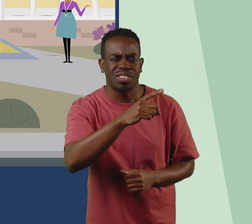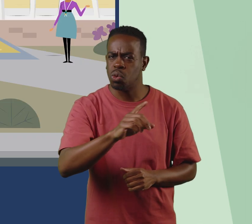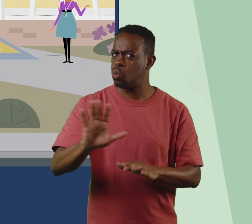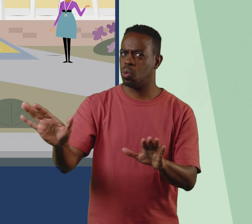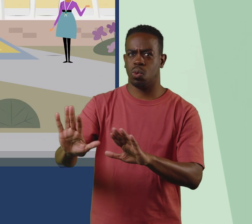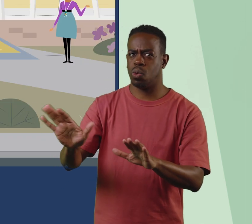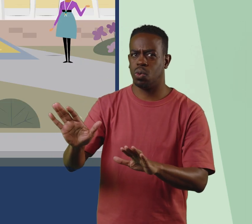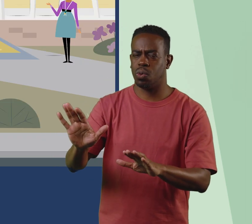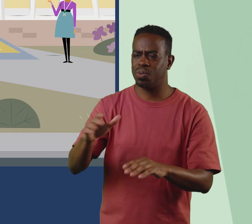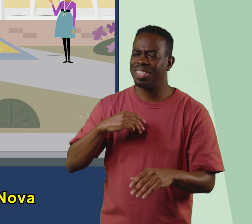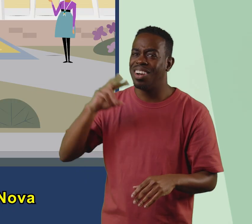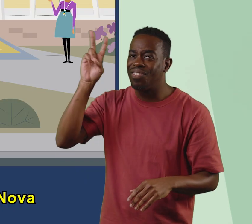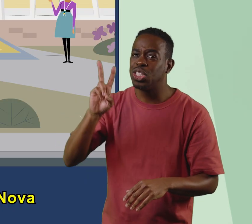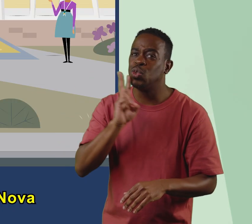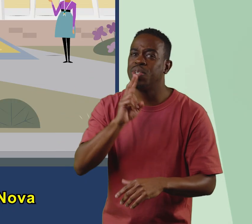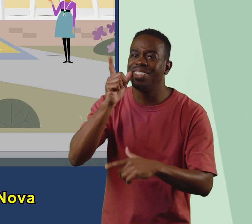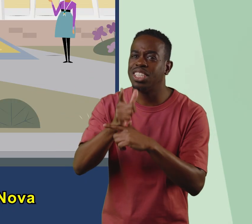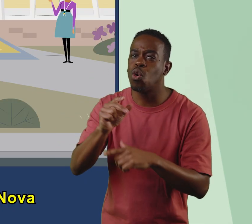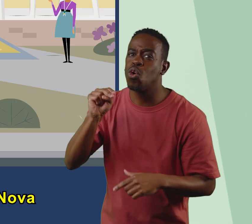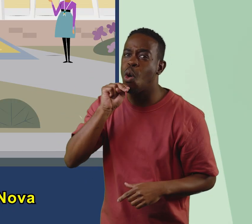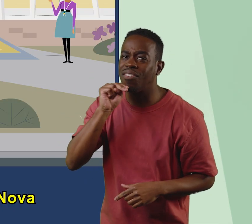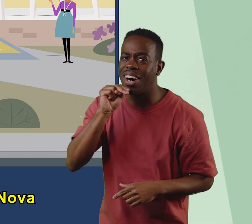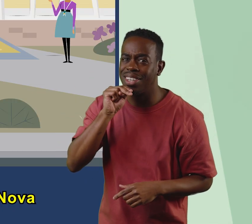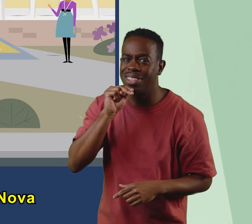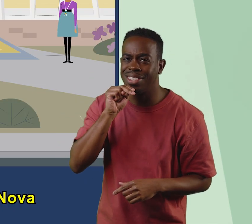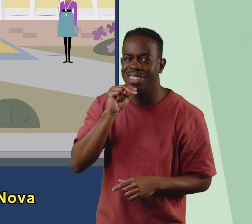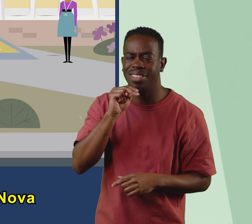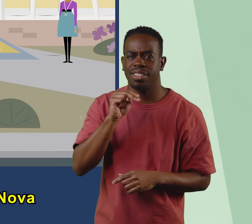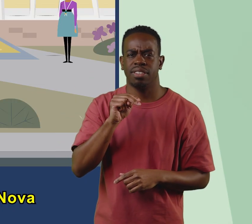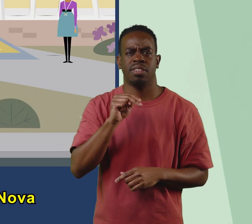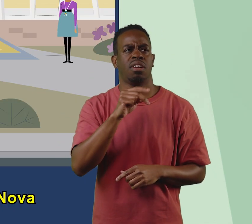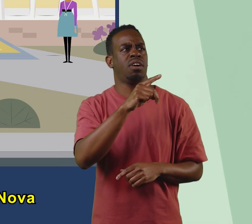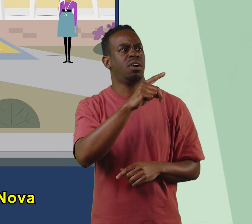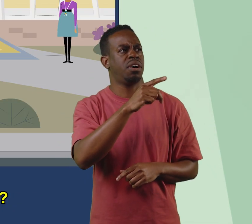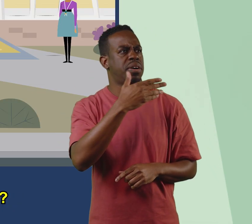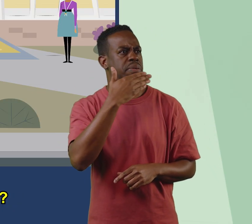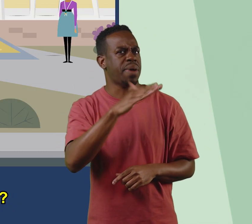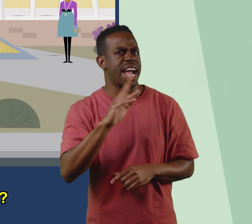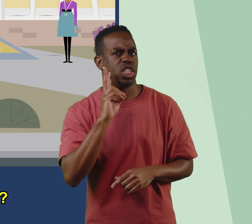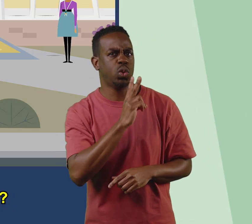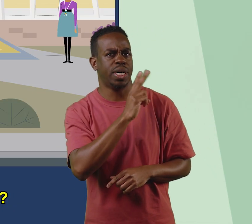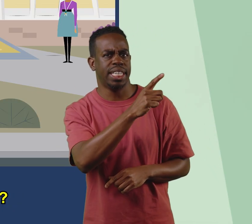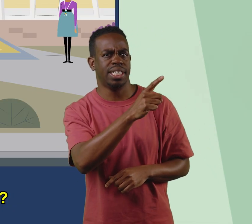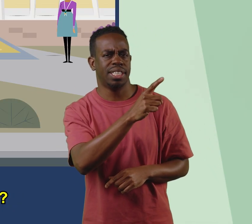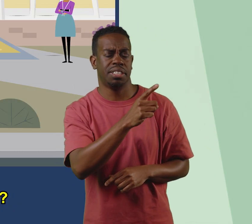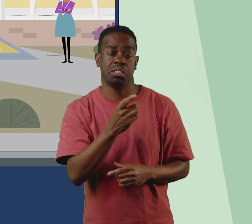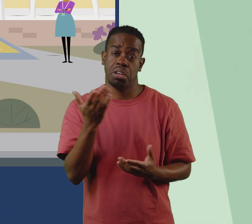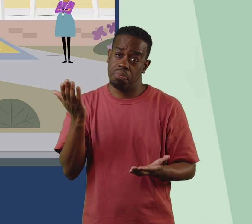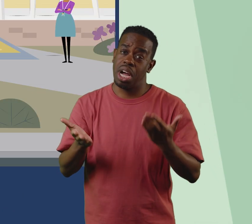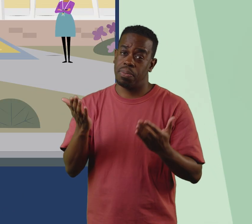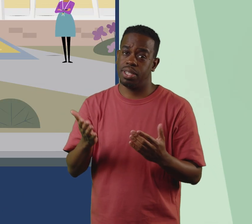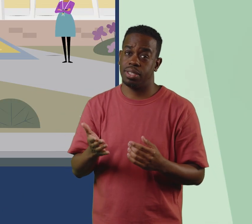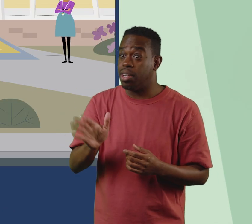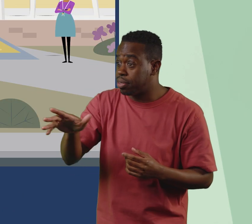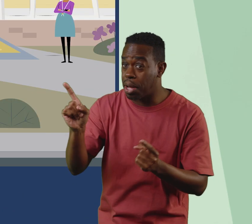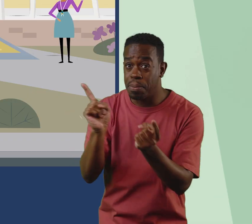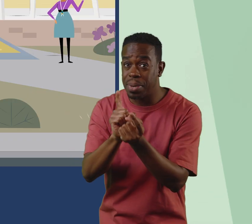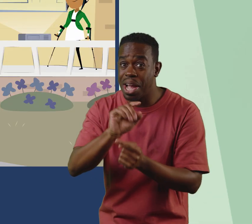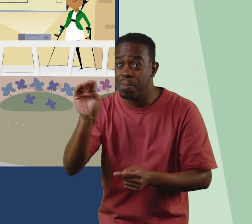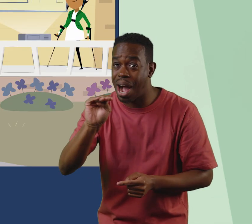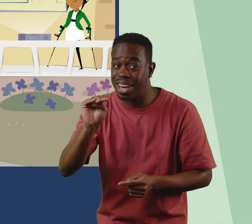Venus? Oh, no. I'm Venus's twin sister, Nova. Are you the evil twin?